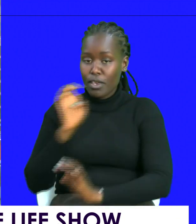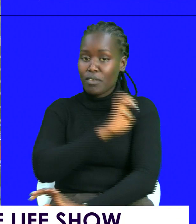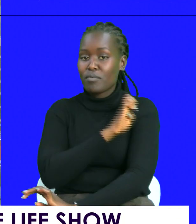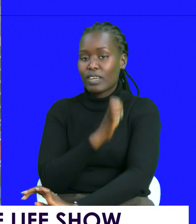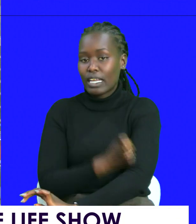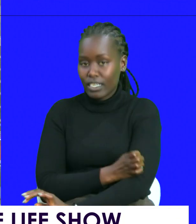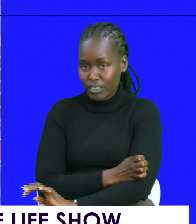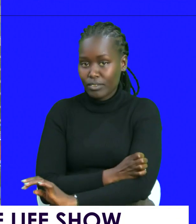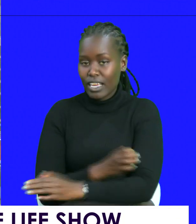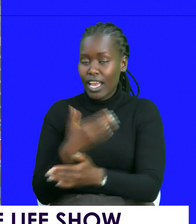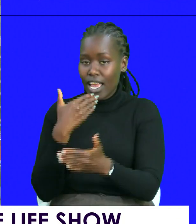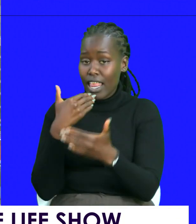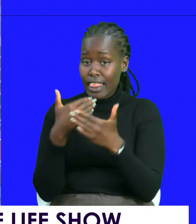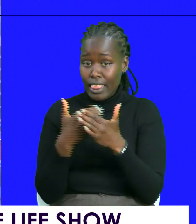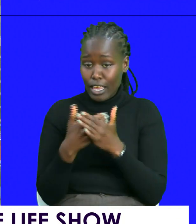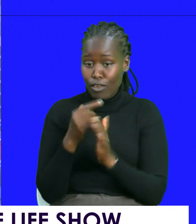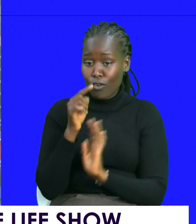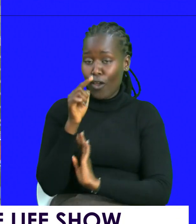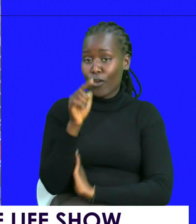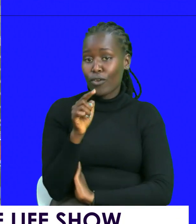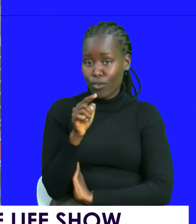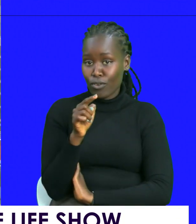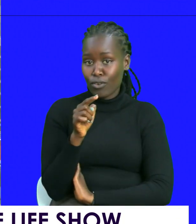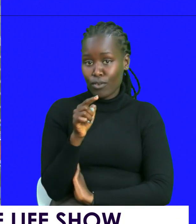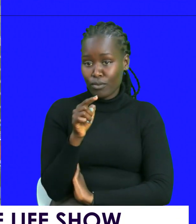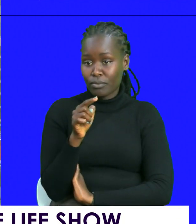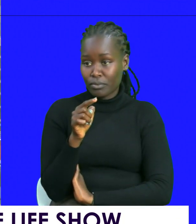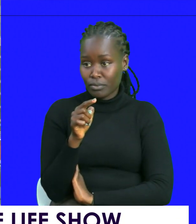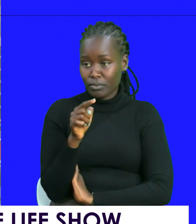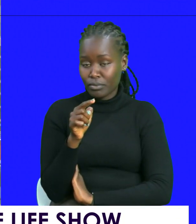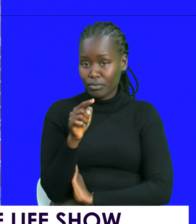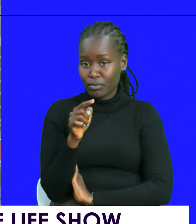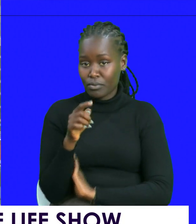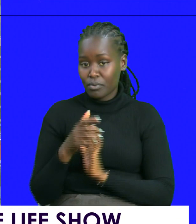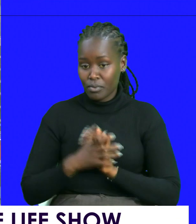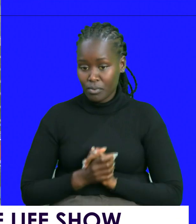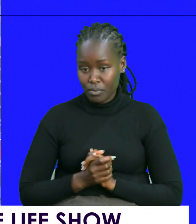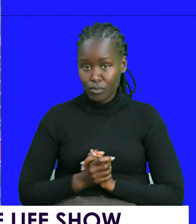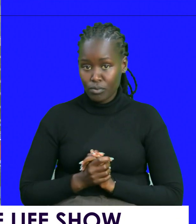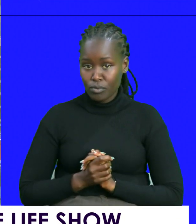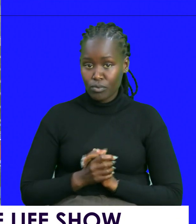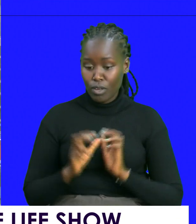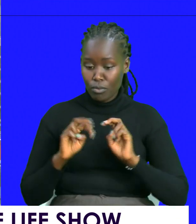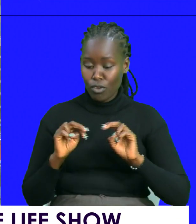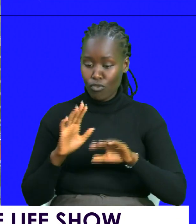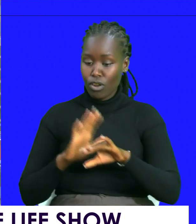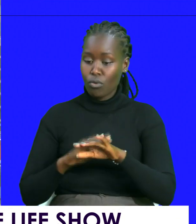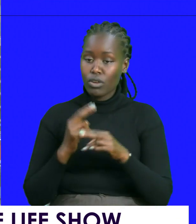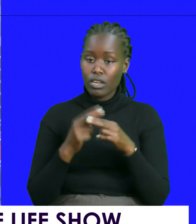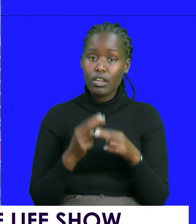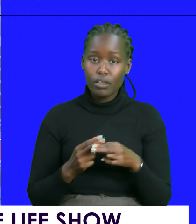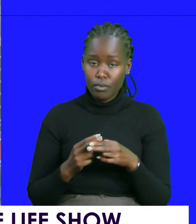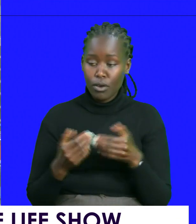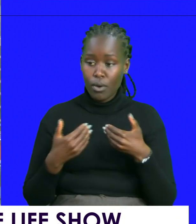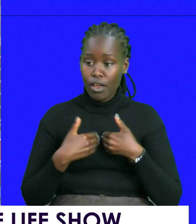you. Thank you, especially you, psycho, whatever's, I'm looking for the proper name. There are